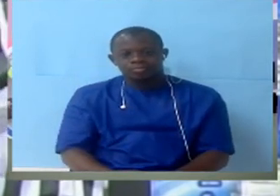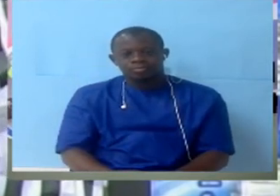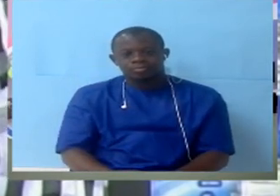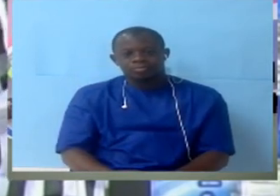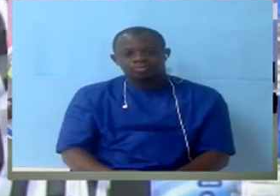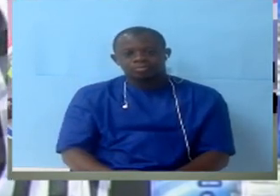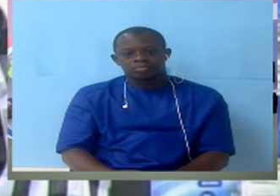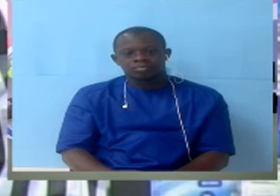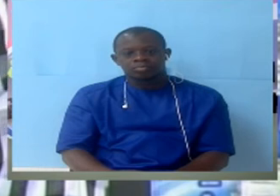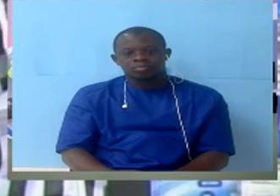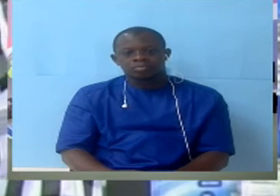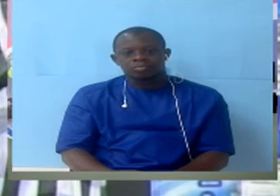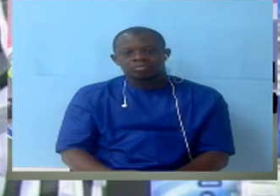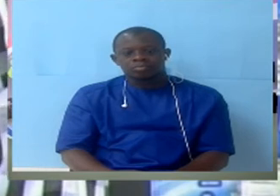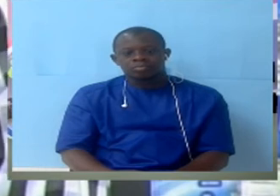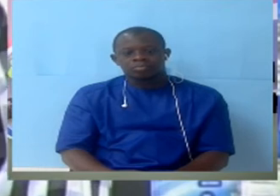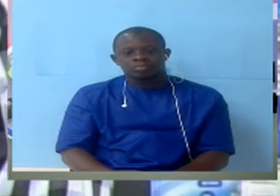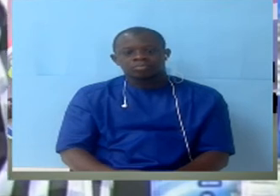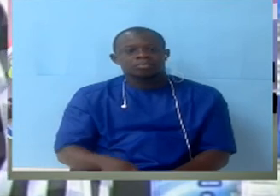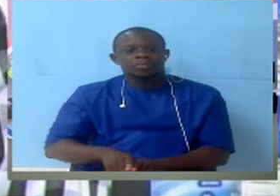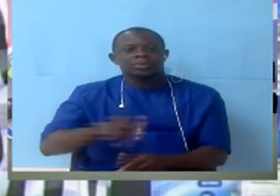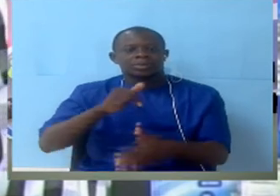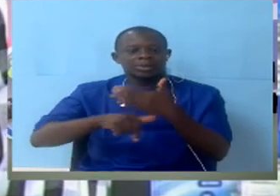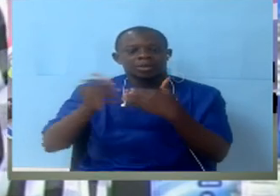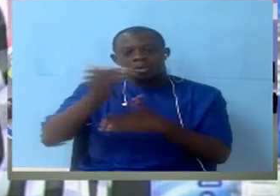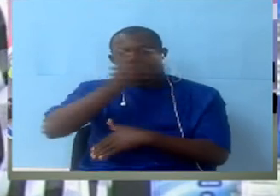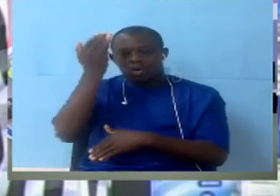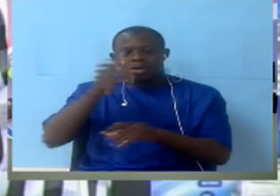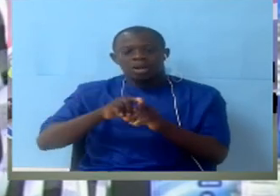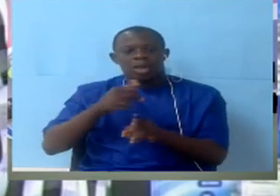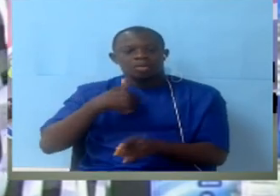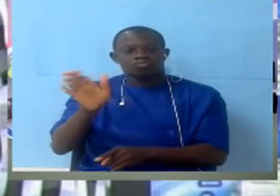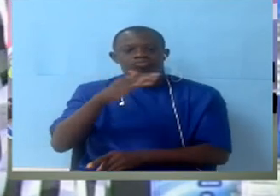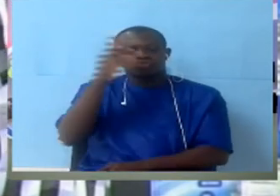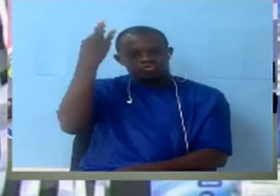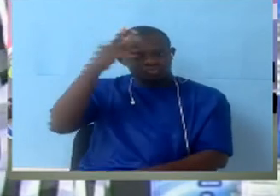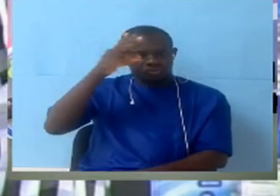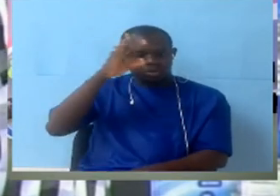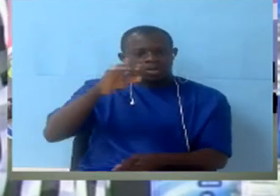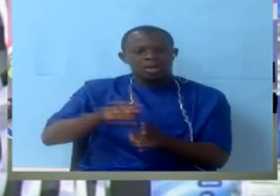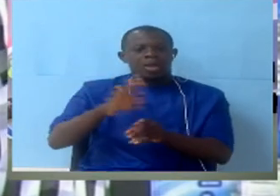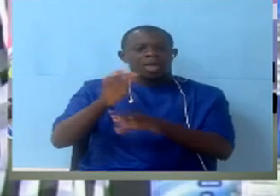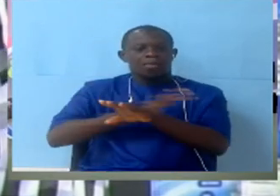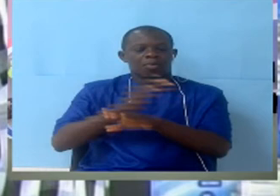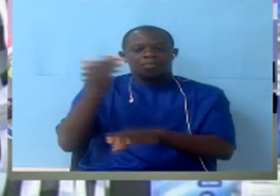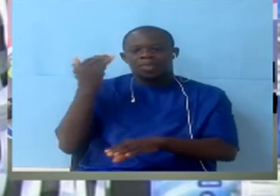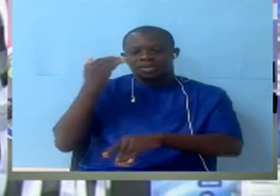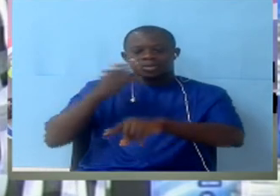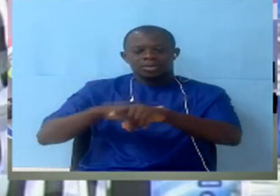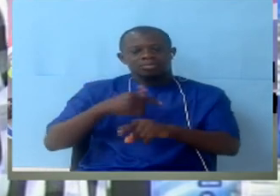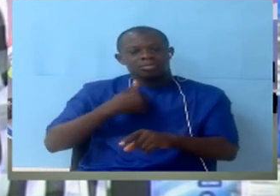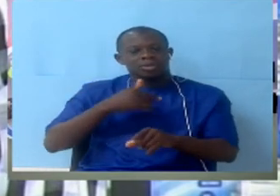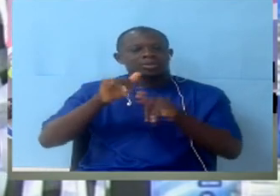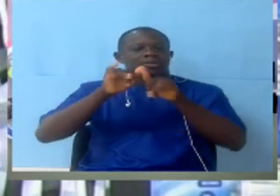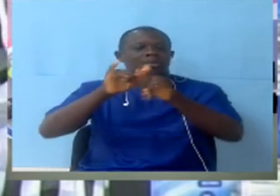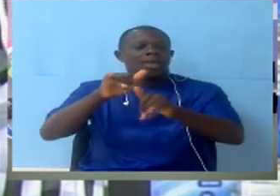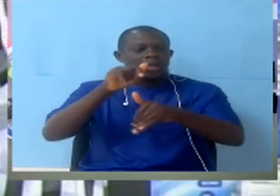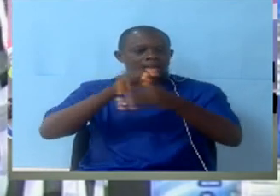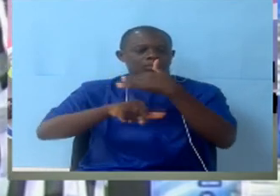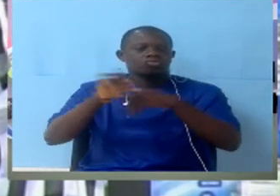time, I was living in Sukuta. In the morning, I went to classes, but at that time, I was resident at Sukuta.